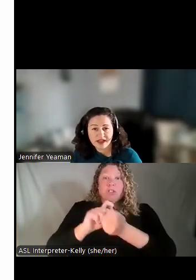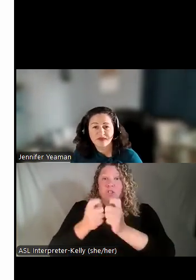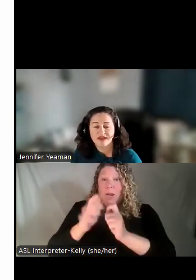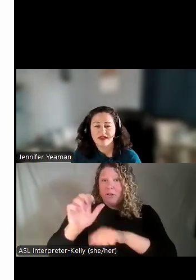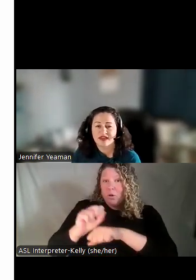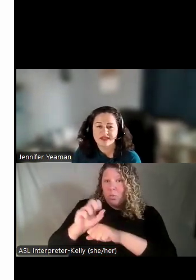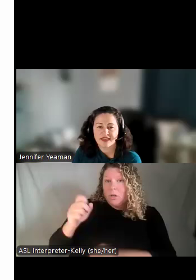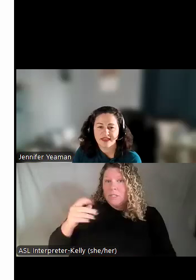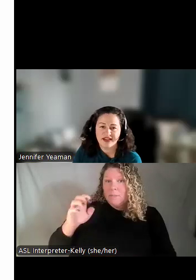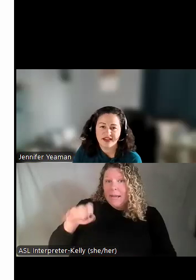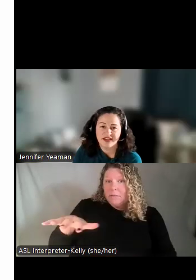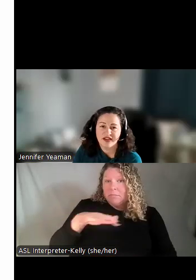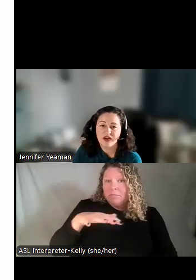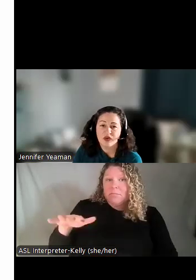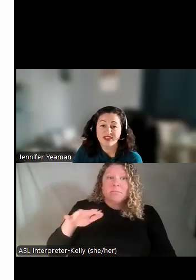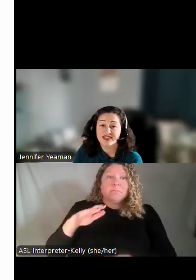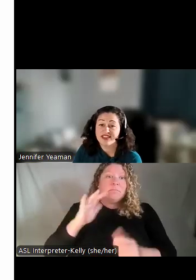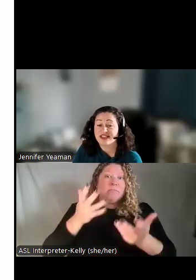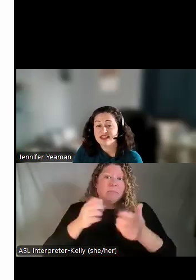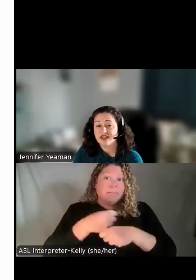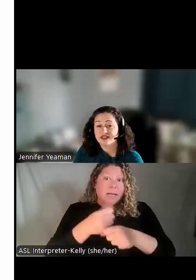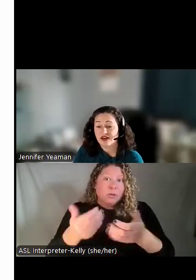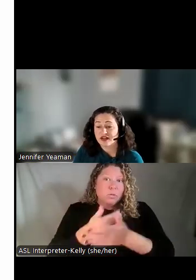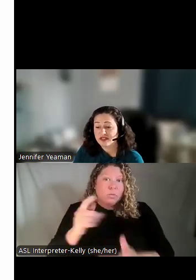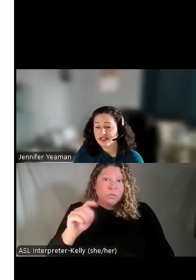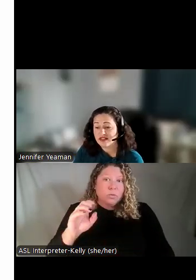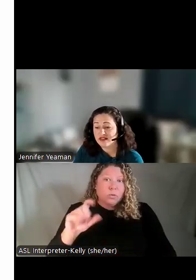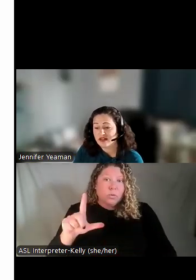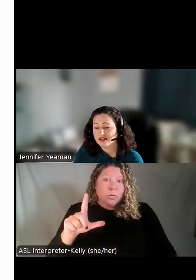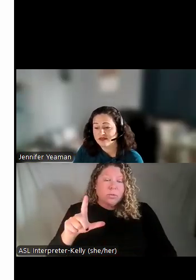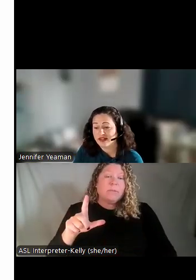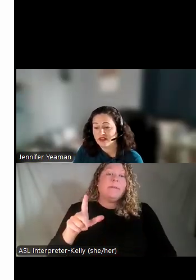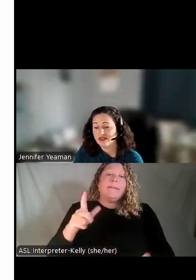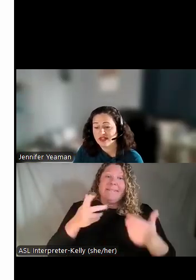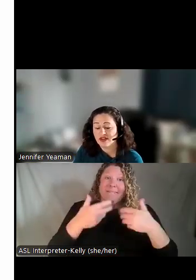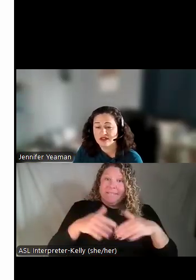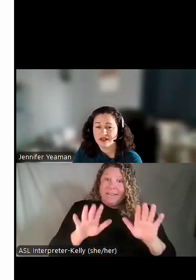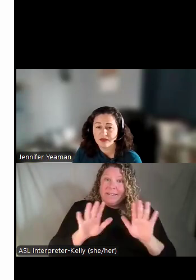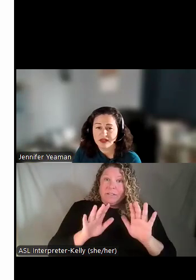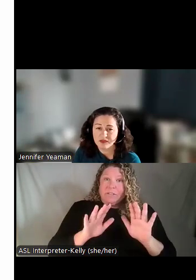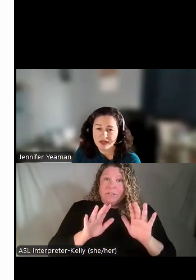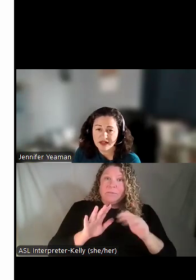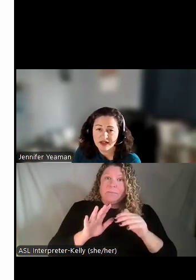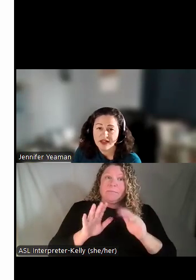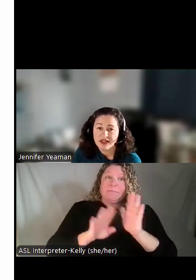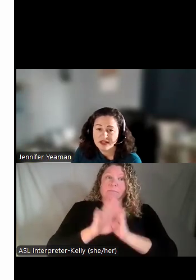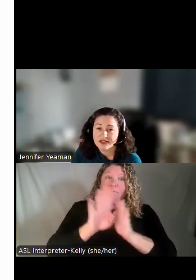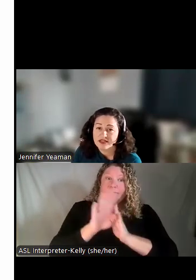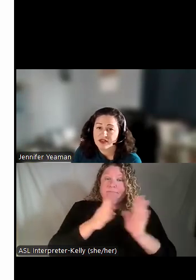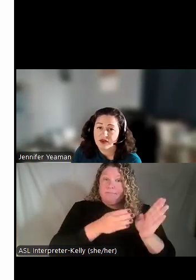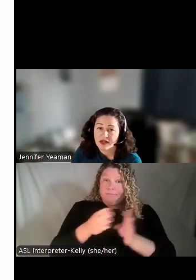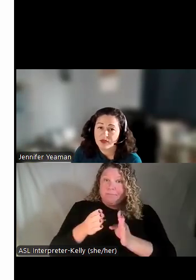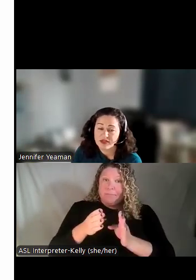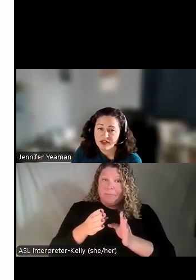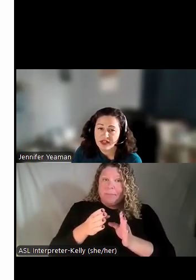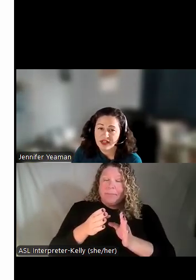new tooling, things like that. Once these activities are completed, defining the new state or developing the plan, this